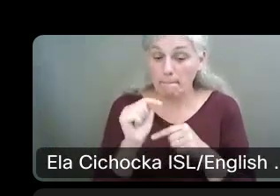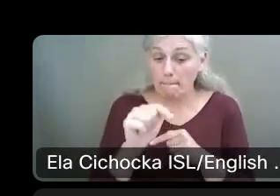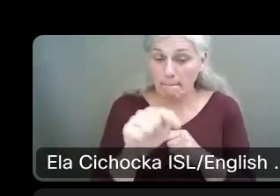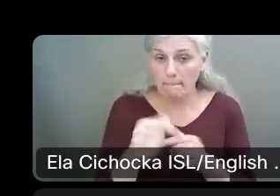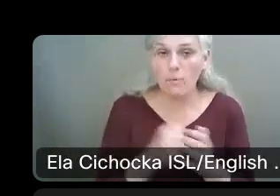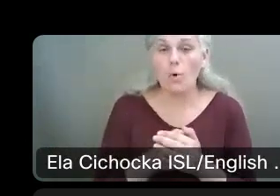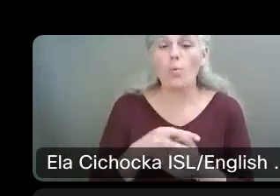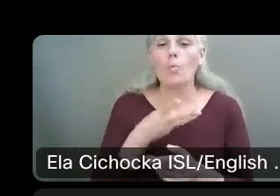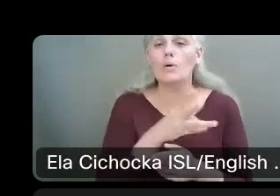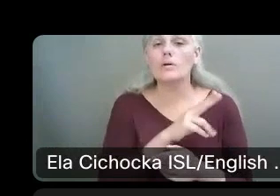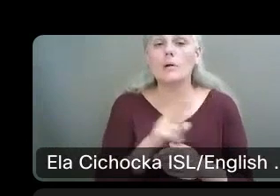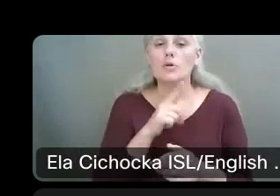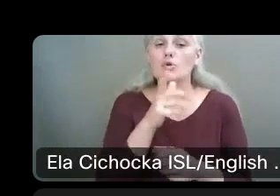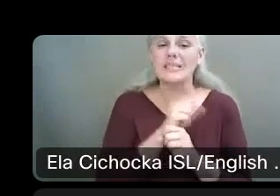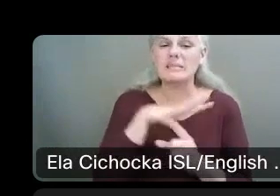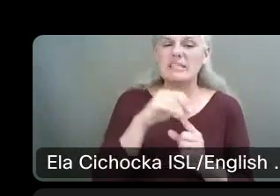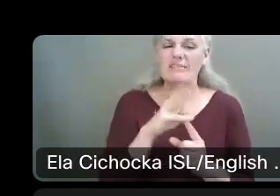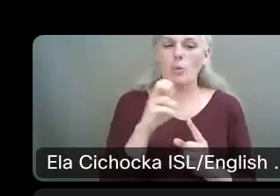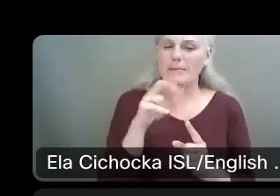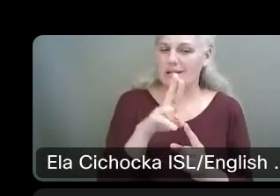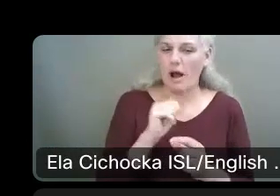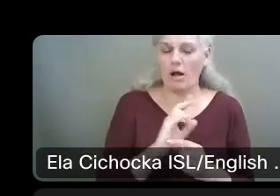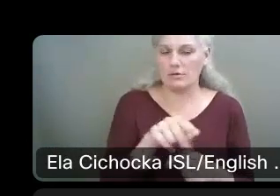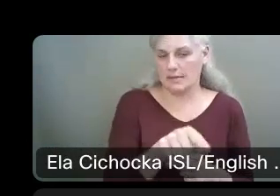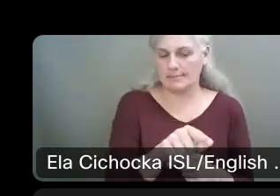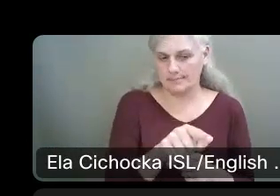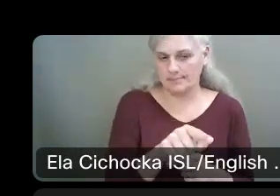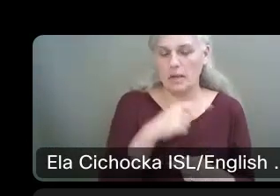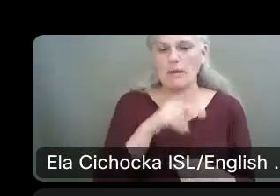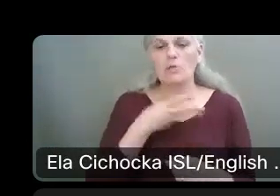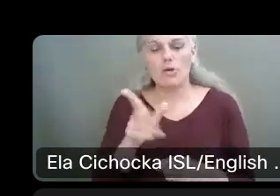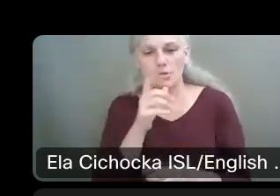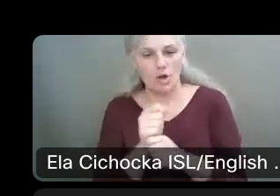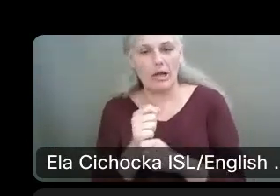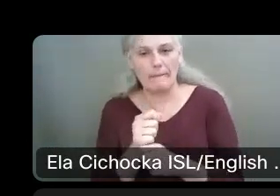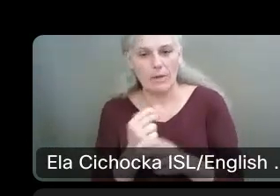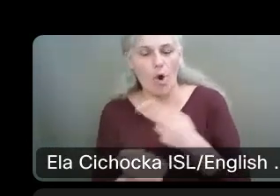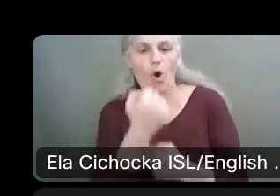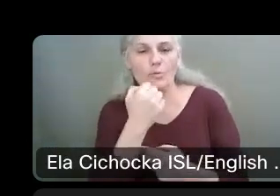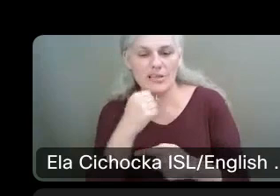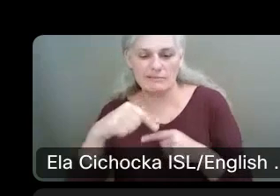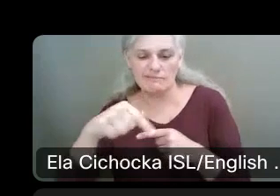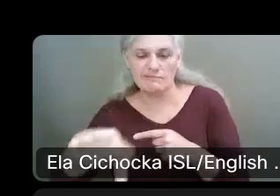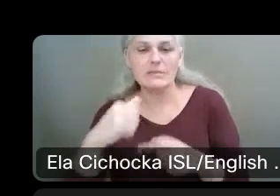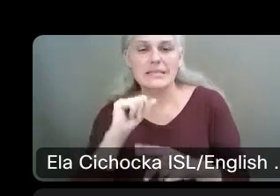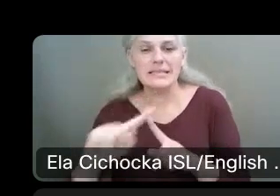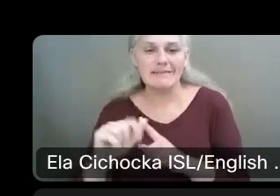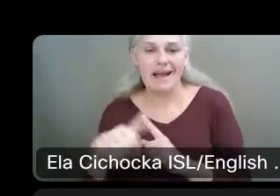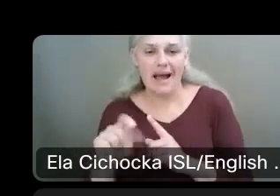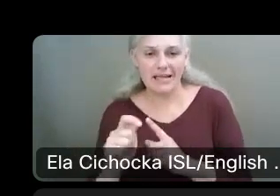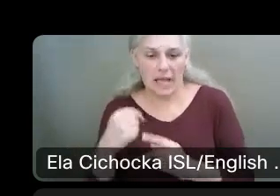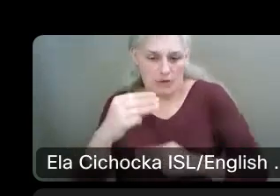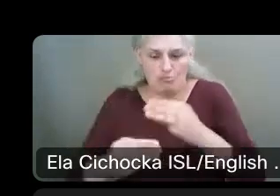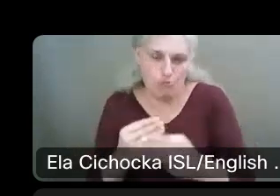specific webinars on the Act, but we will do updates on the Act in our webinars in between. So thanks very much for that, Ellie. That was